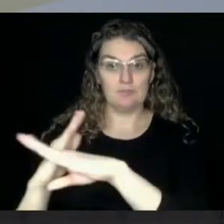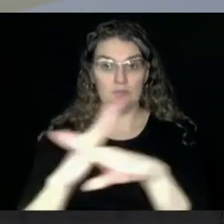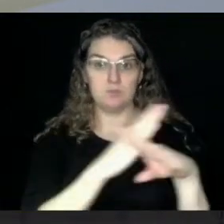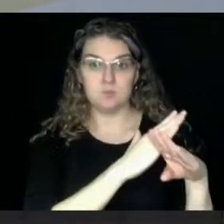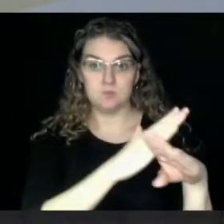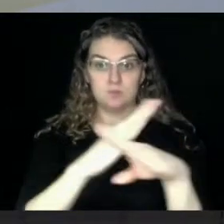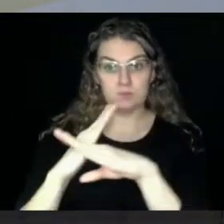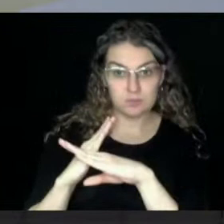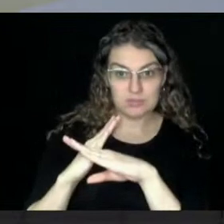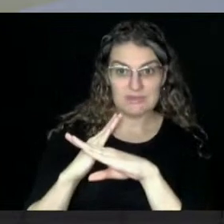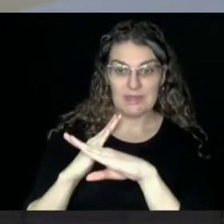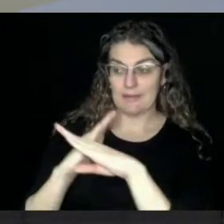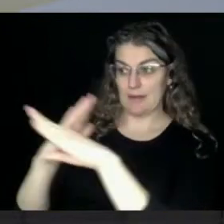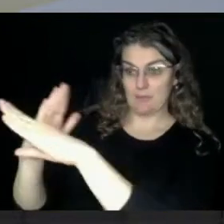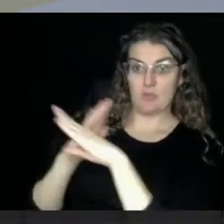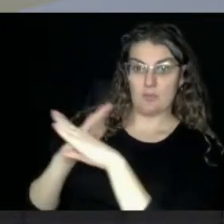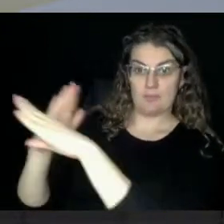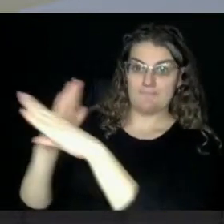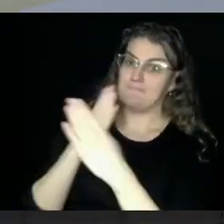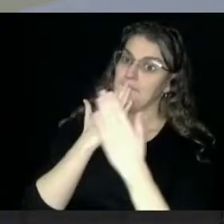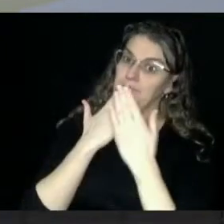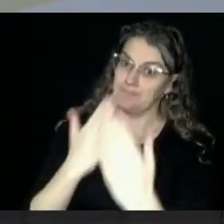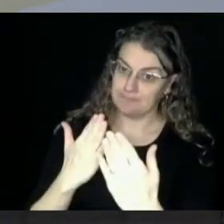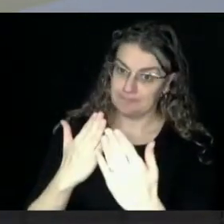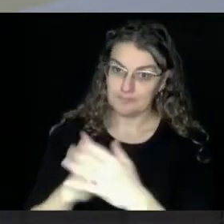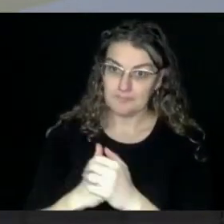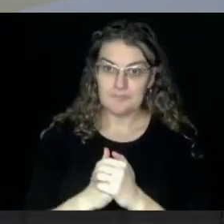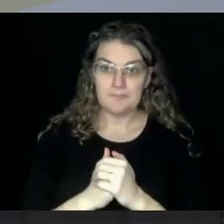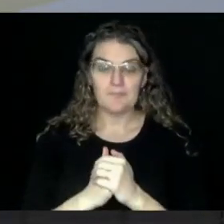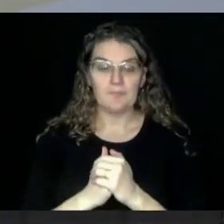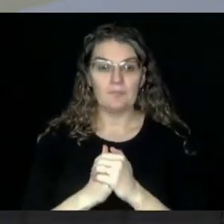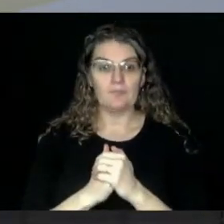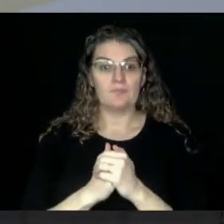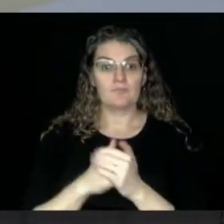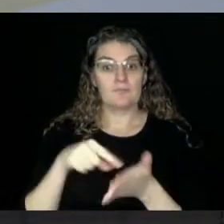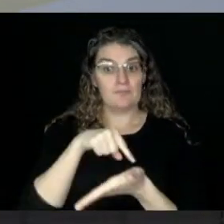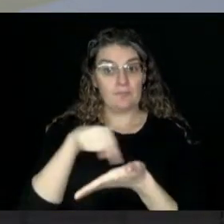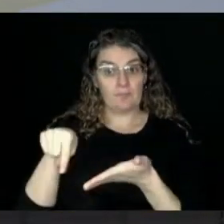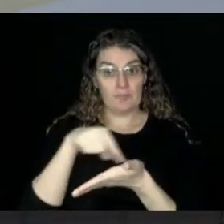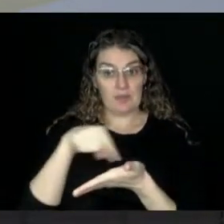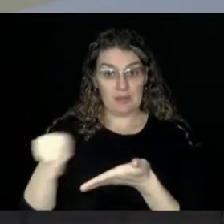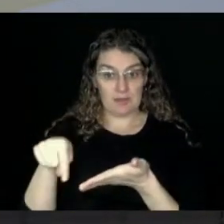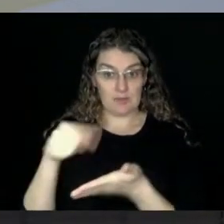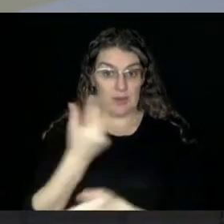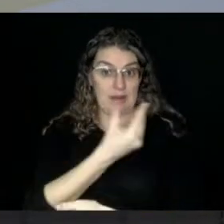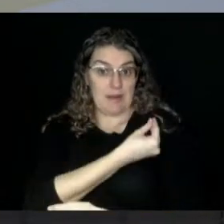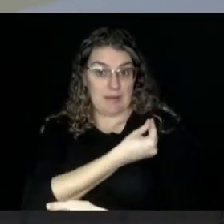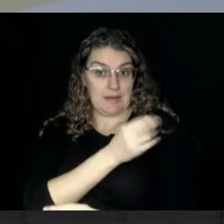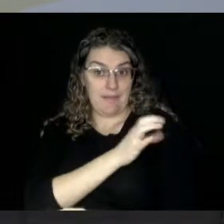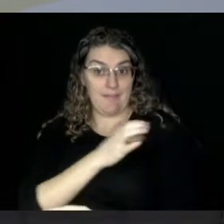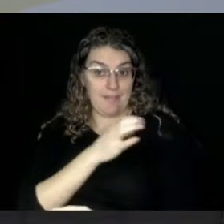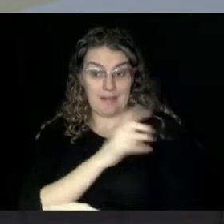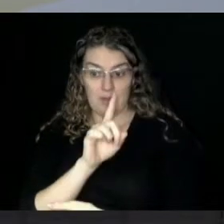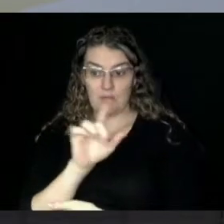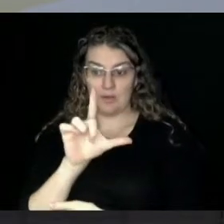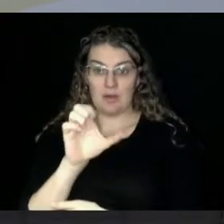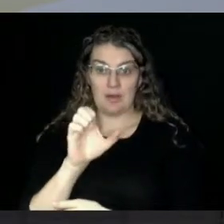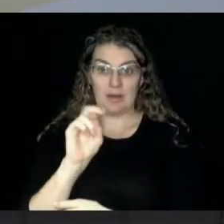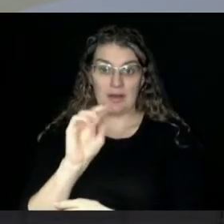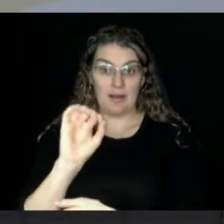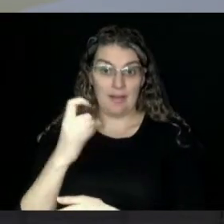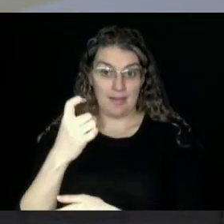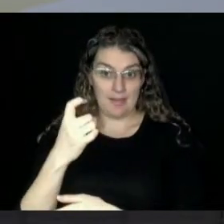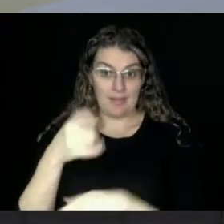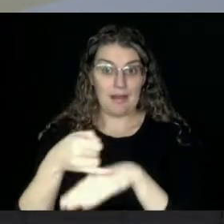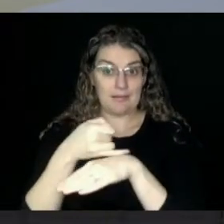others from COVID-19. Later this week, the immunization clinics will get underway in Lennox Island, and the residents of Le